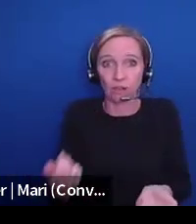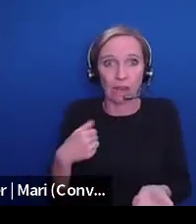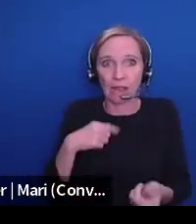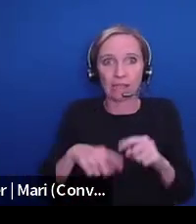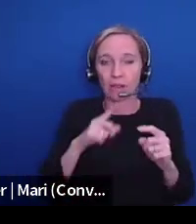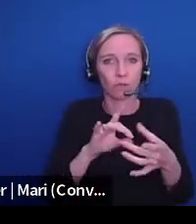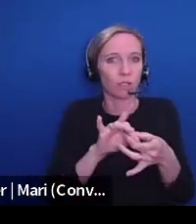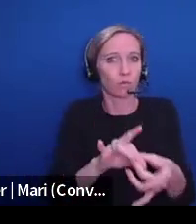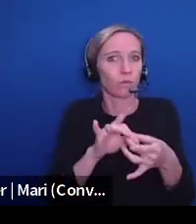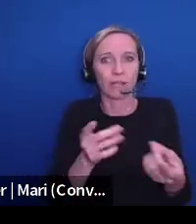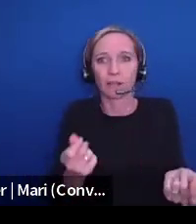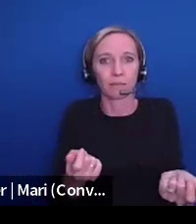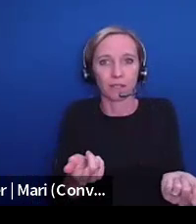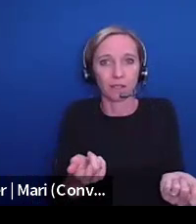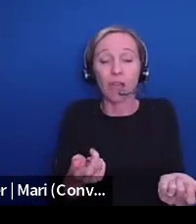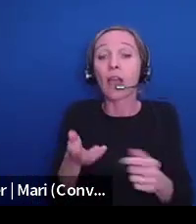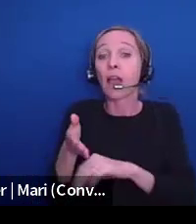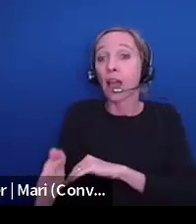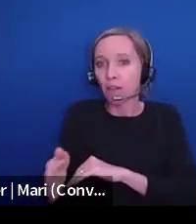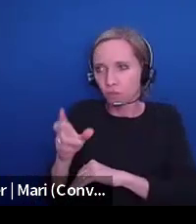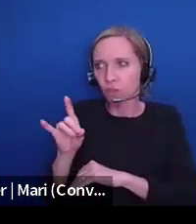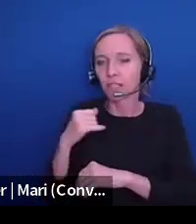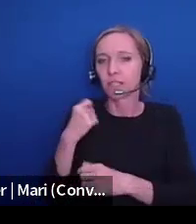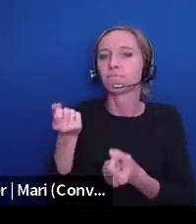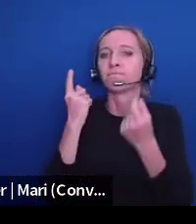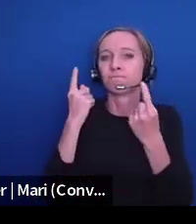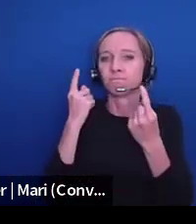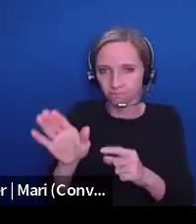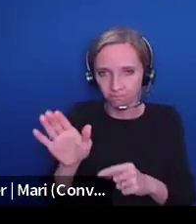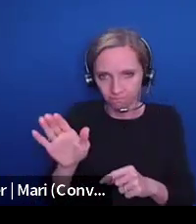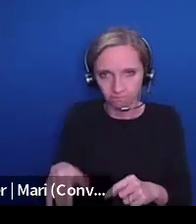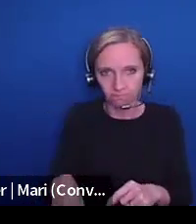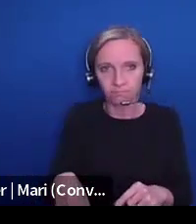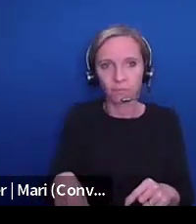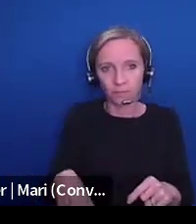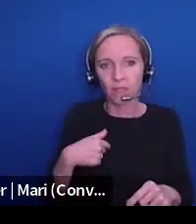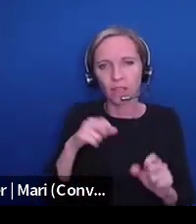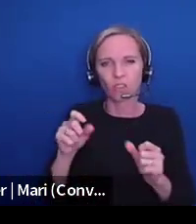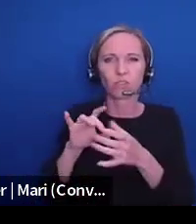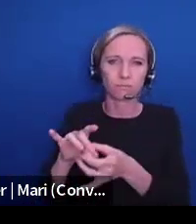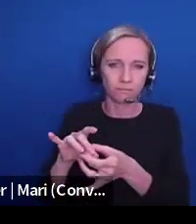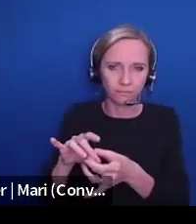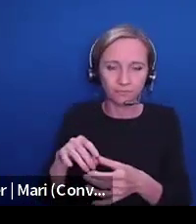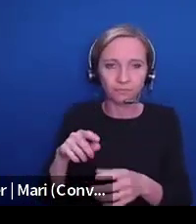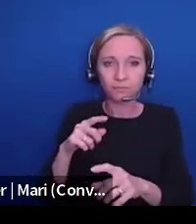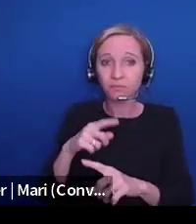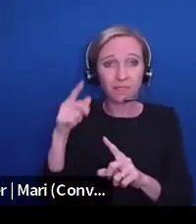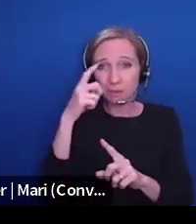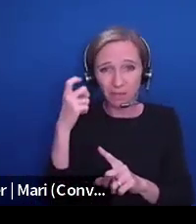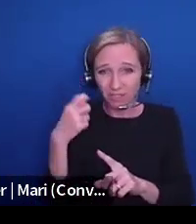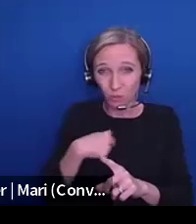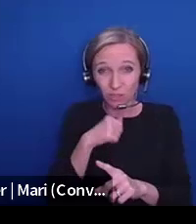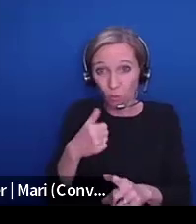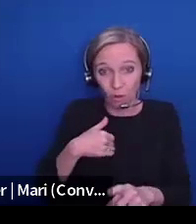relate immediately. Afterwards, I did understand and I could relate, but because we don't have